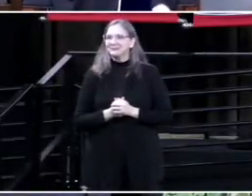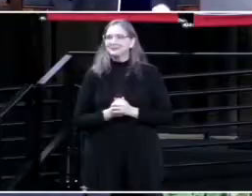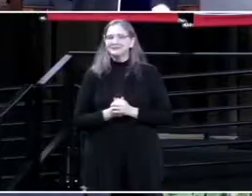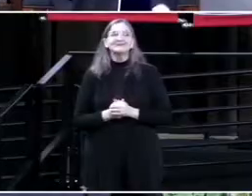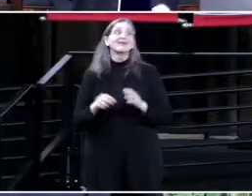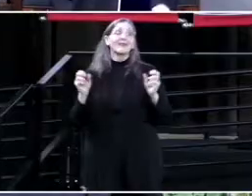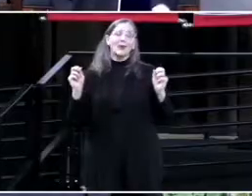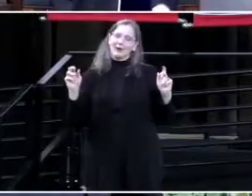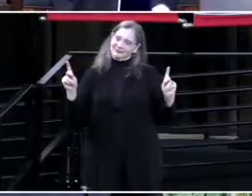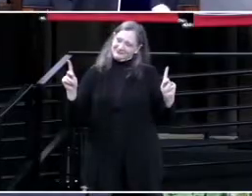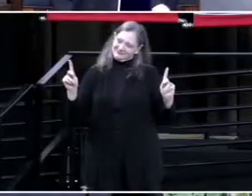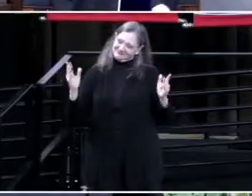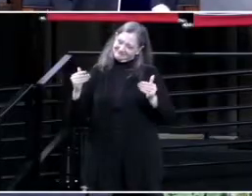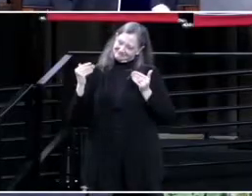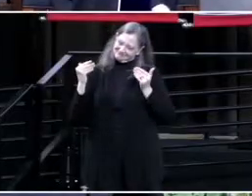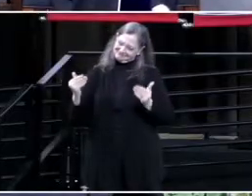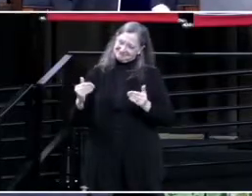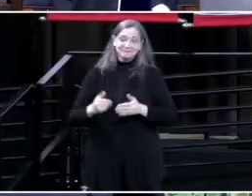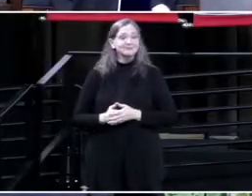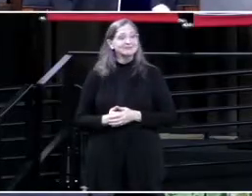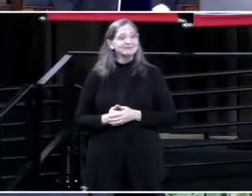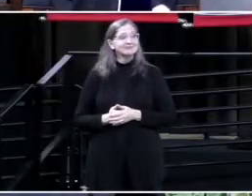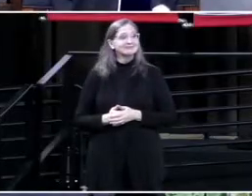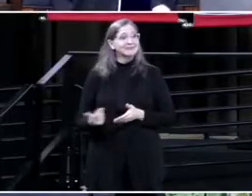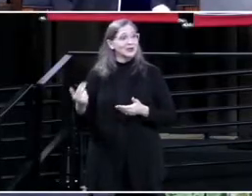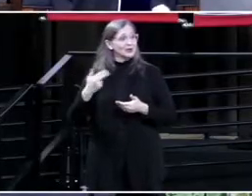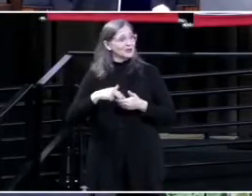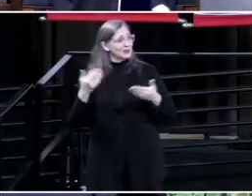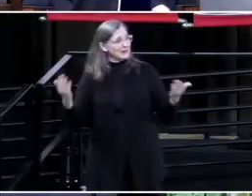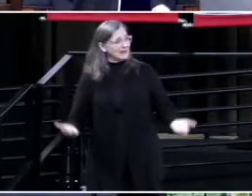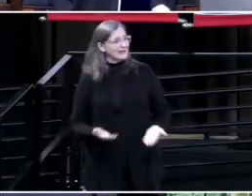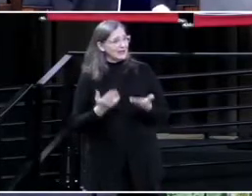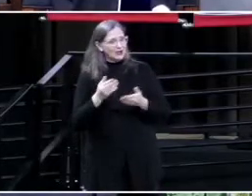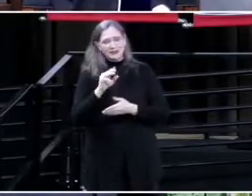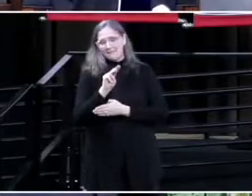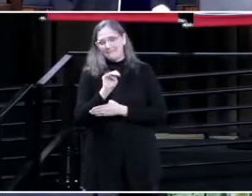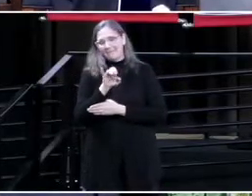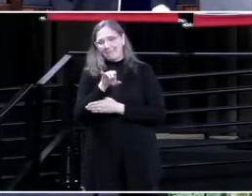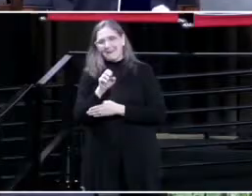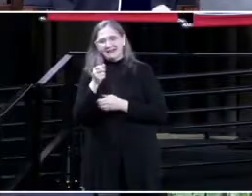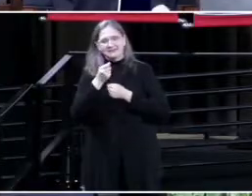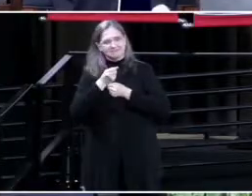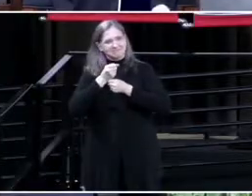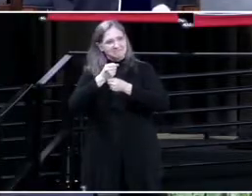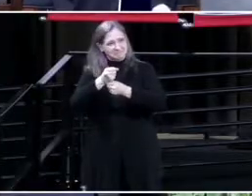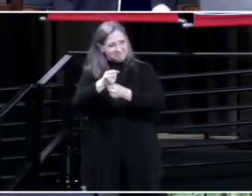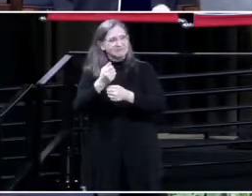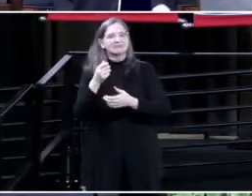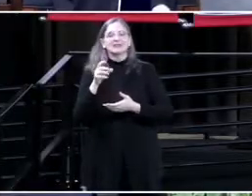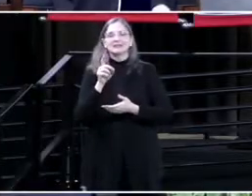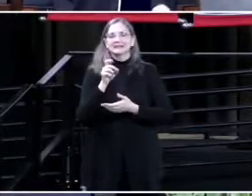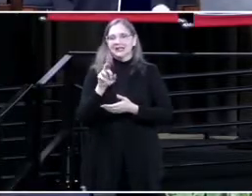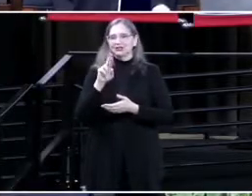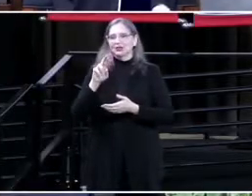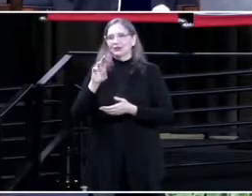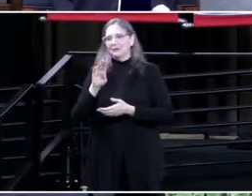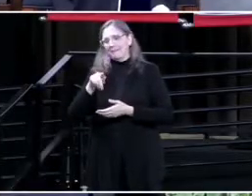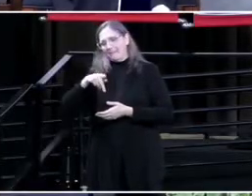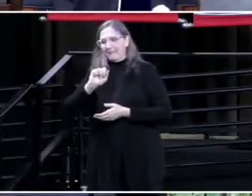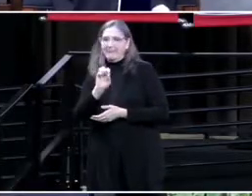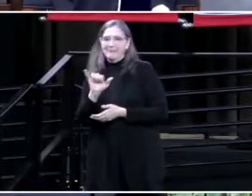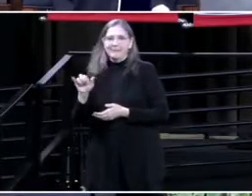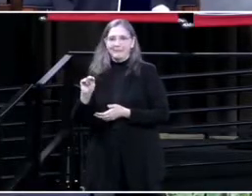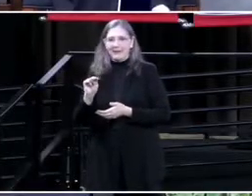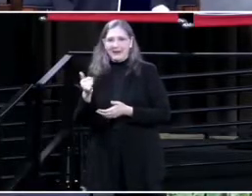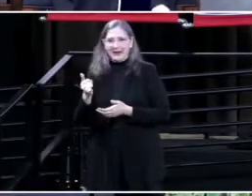All right, then let's get to it. Joining me on stage today is our mace carrier, Dr. Debbie Payne, who is today wrapping up